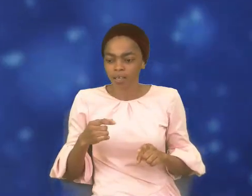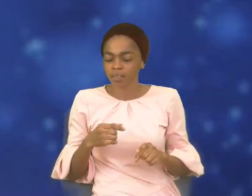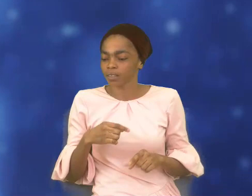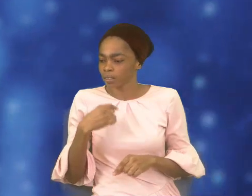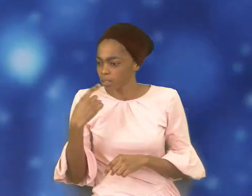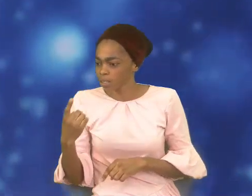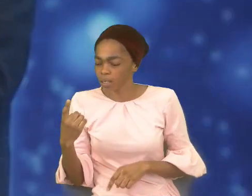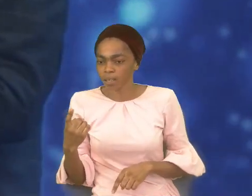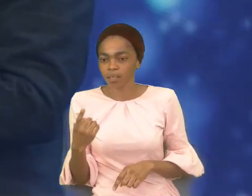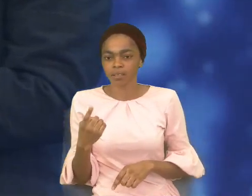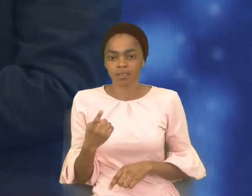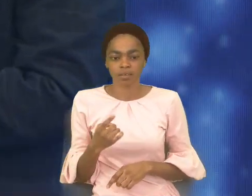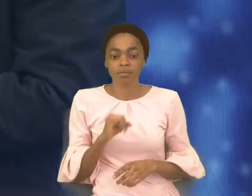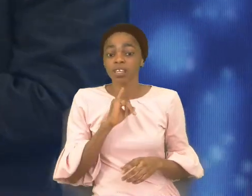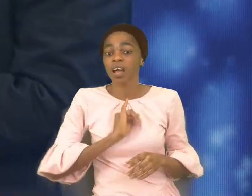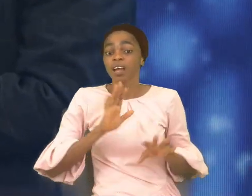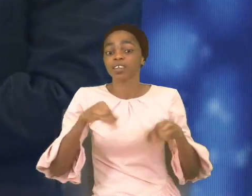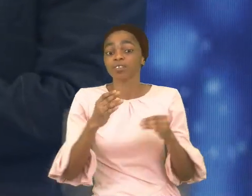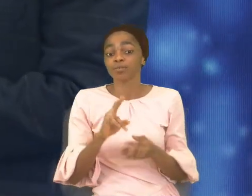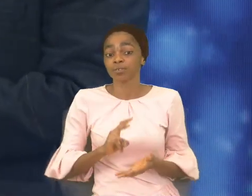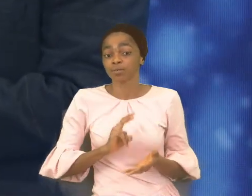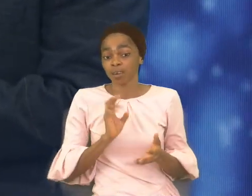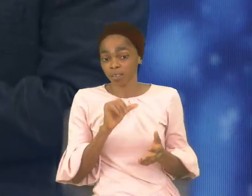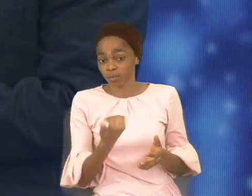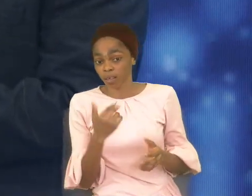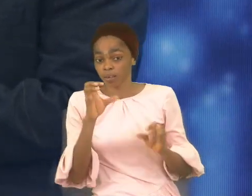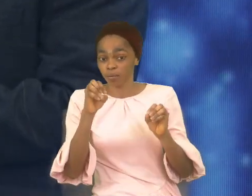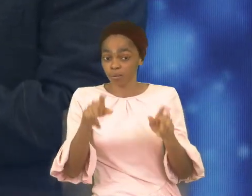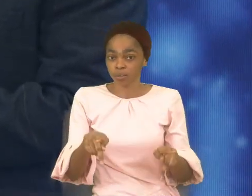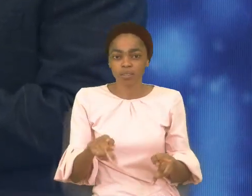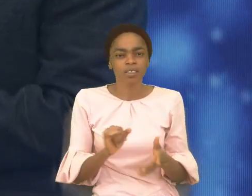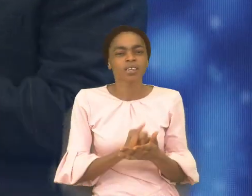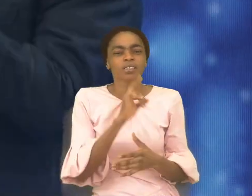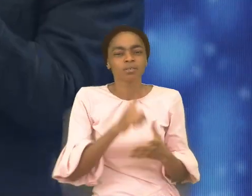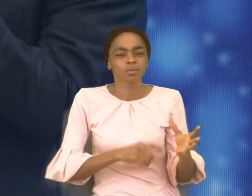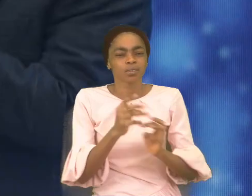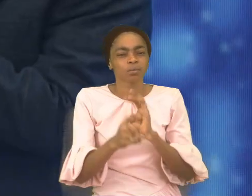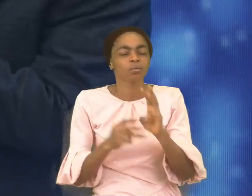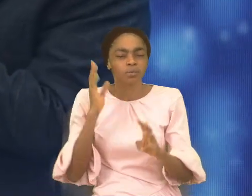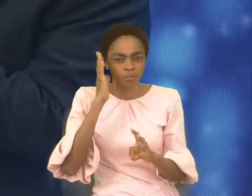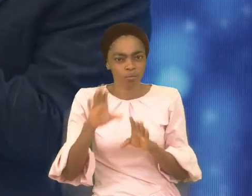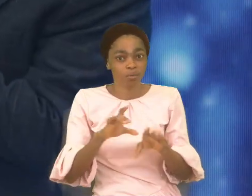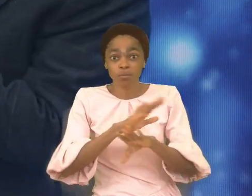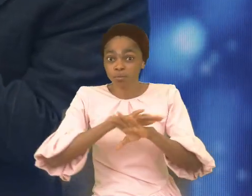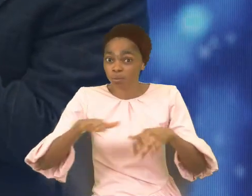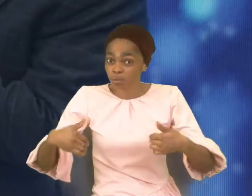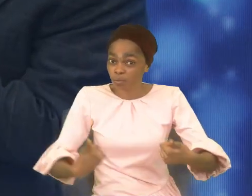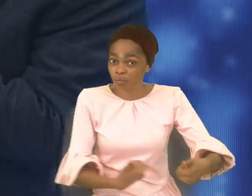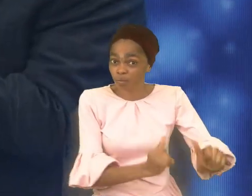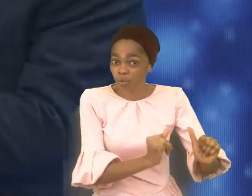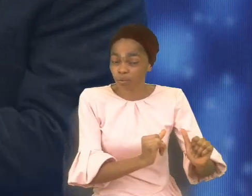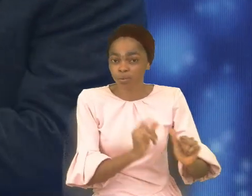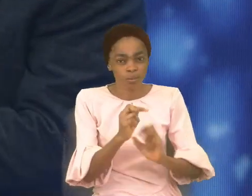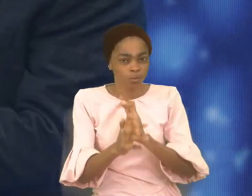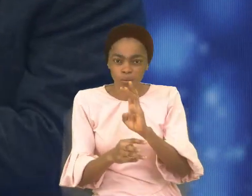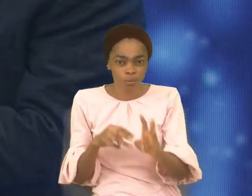world will do. You won't follow the idol of the land. You won't change. You